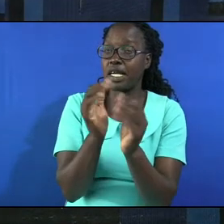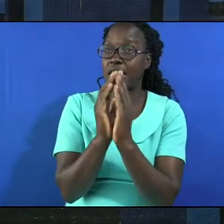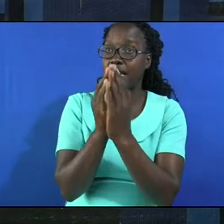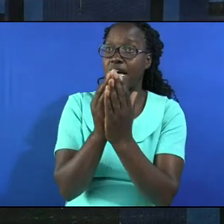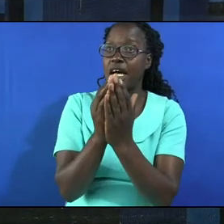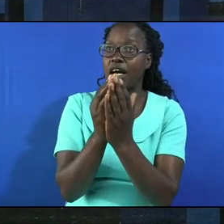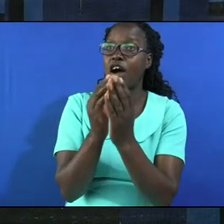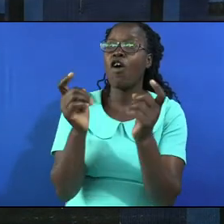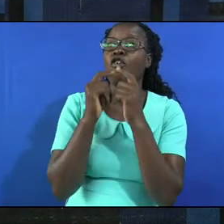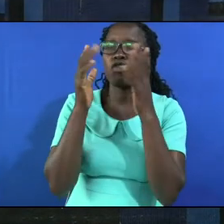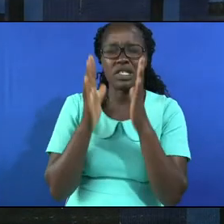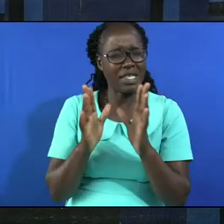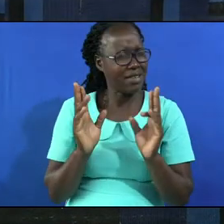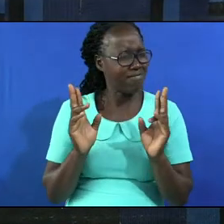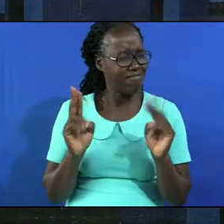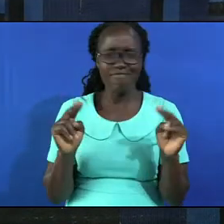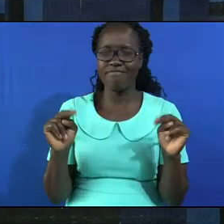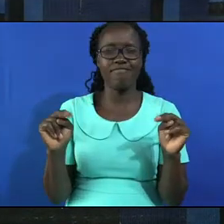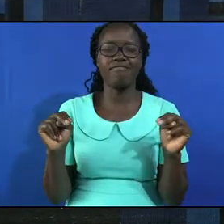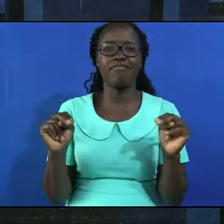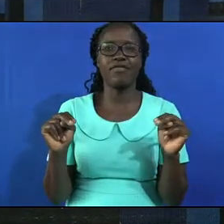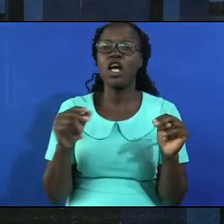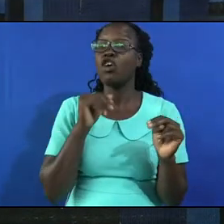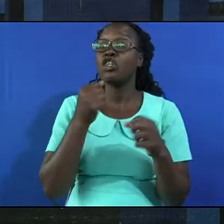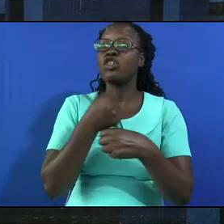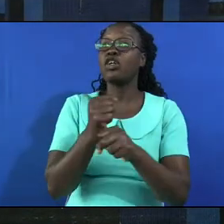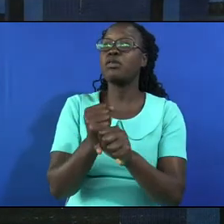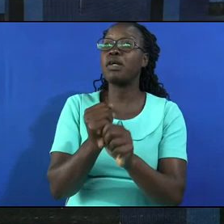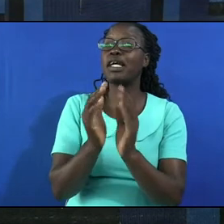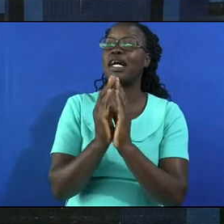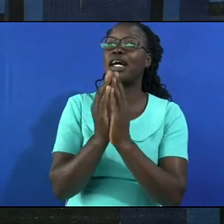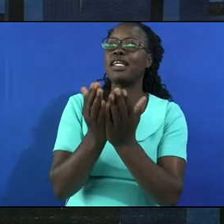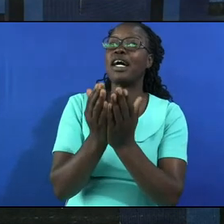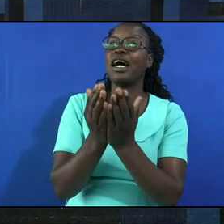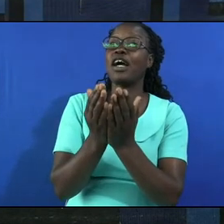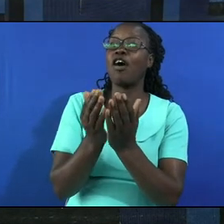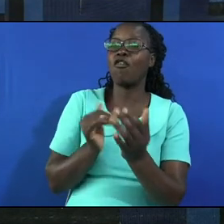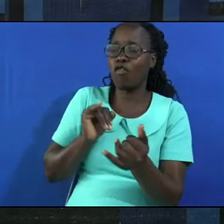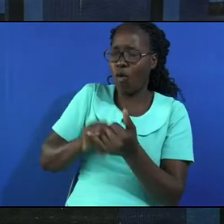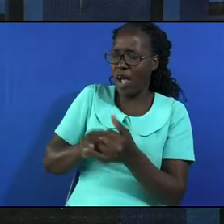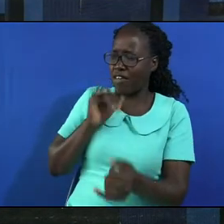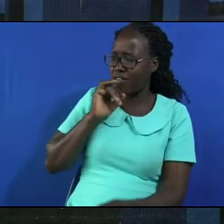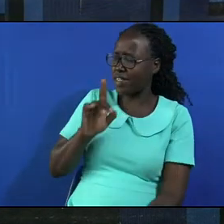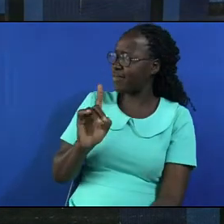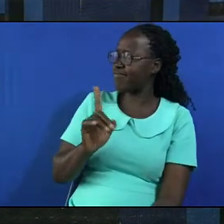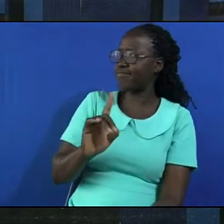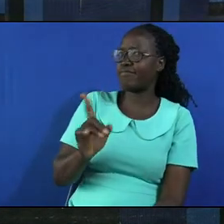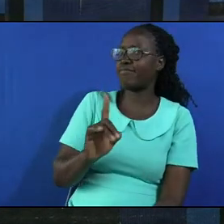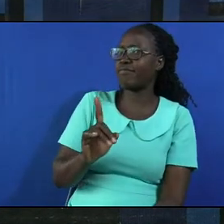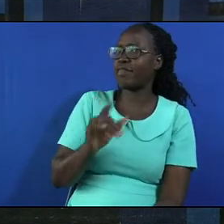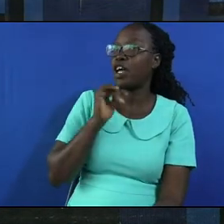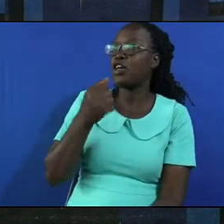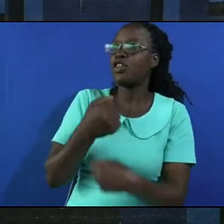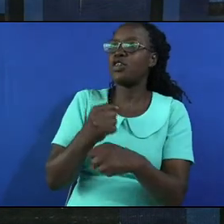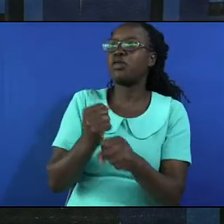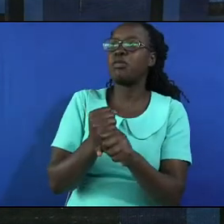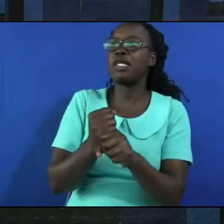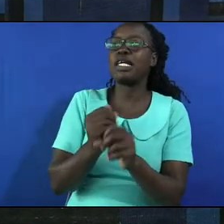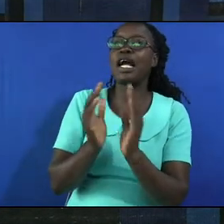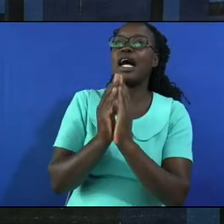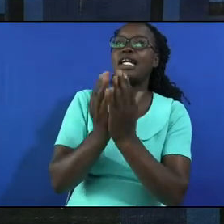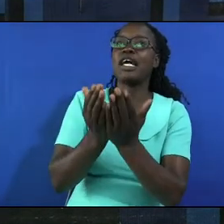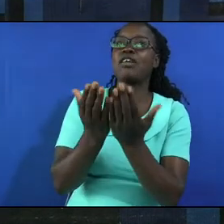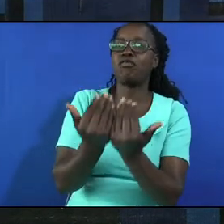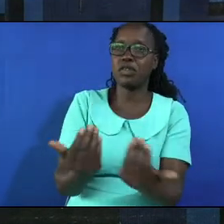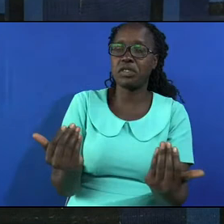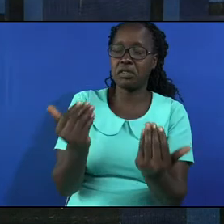ark for sinners. He was not making an ark for his wife. He was not making an ark for